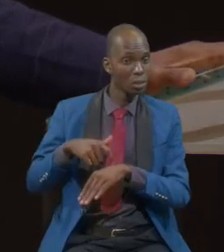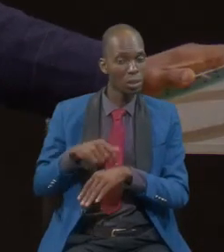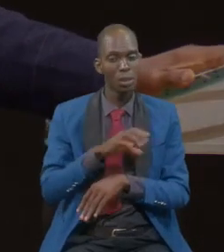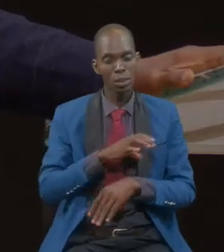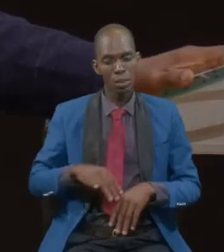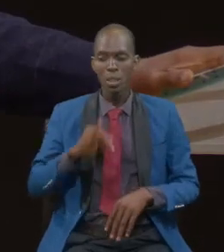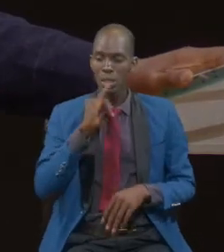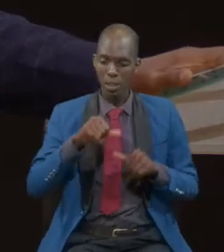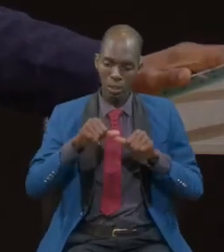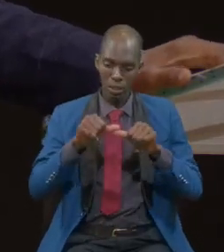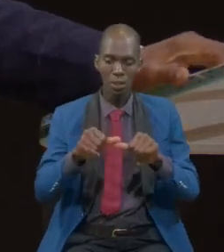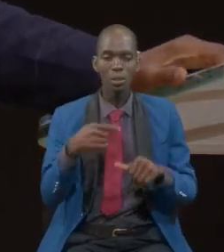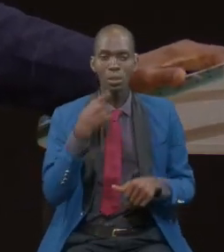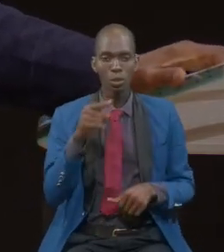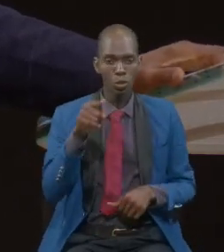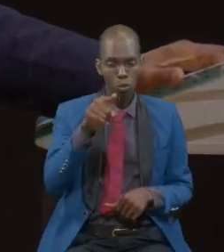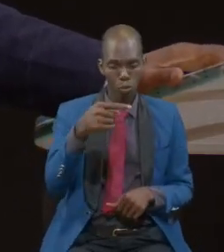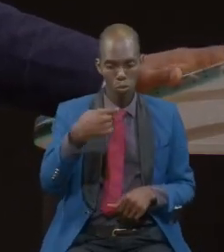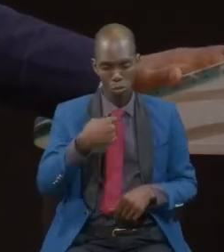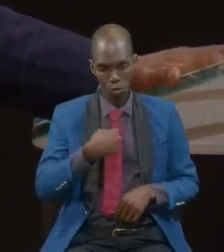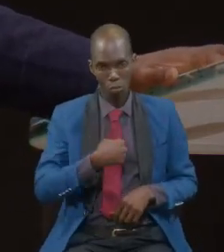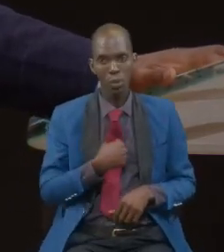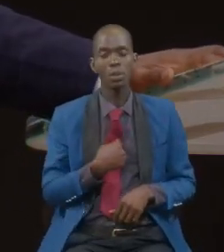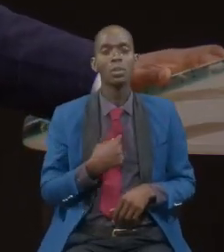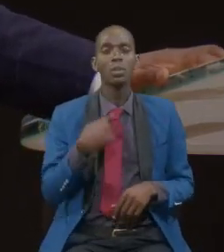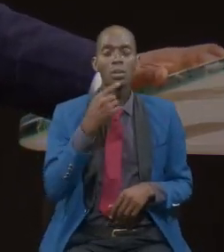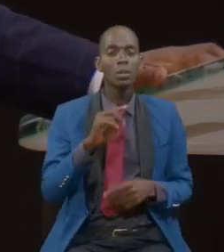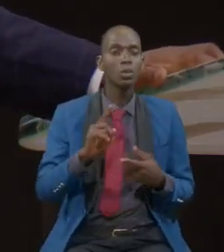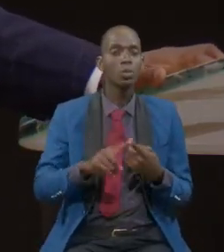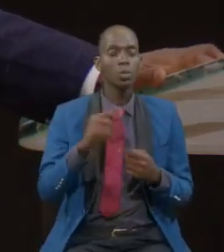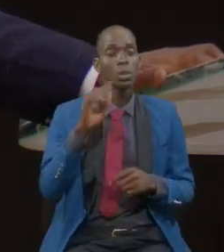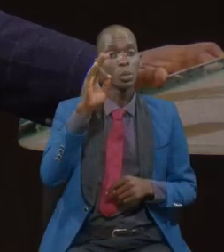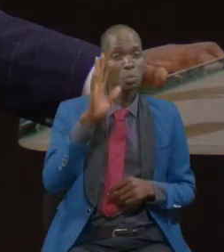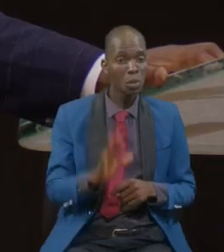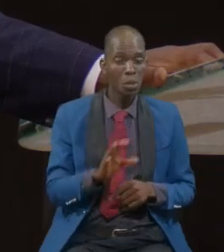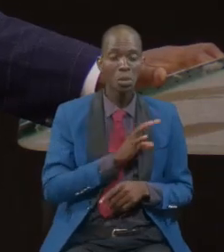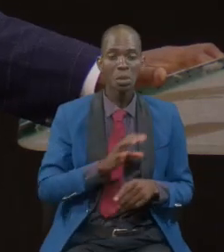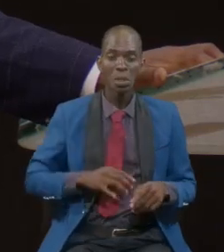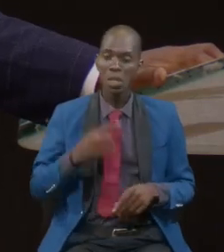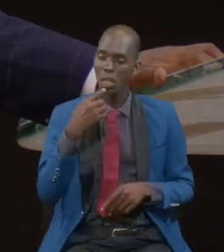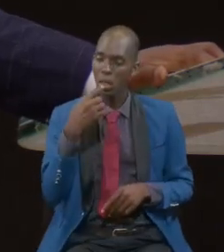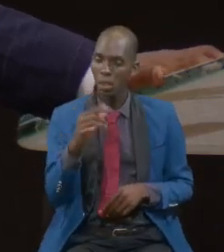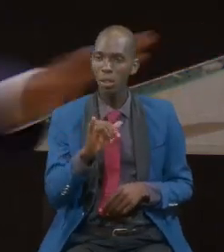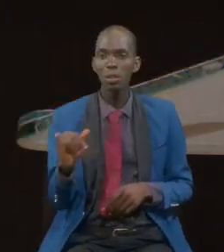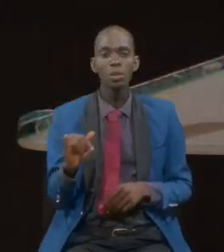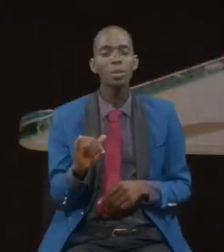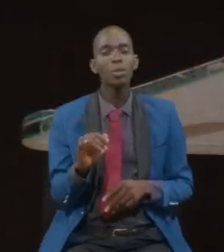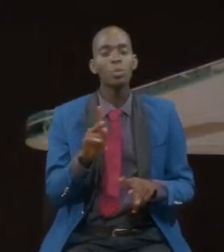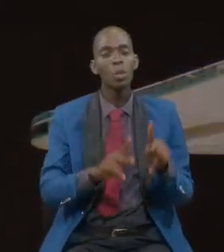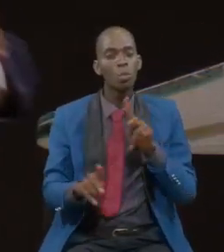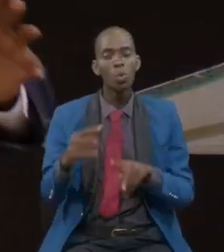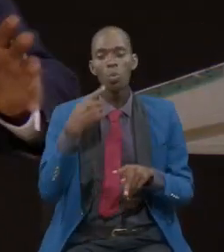because is saying to you he saying to me he saying to the preacher he saying to those you know are the